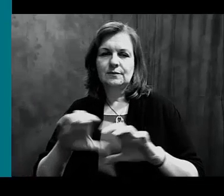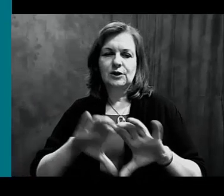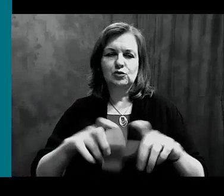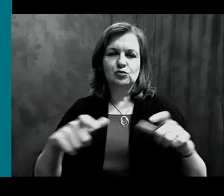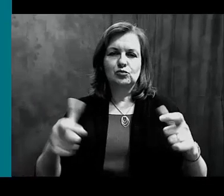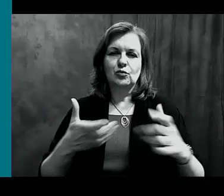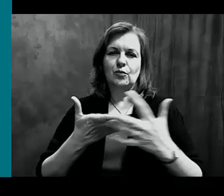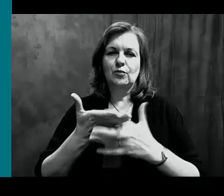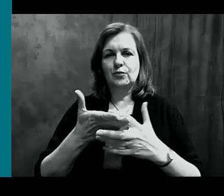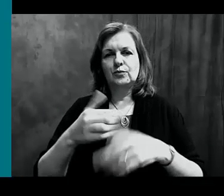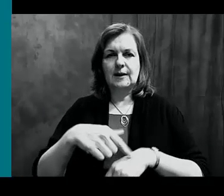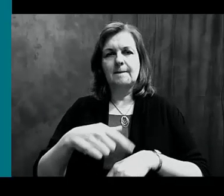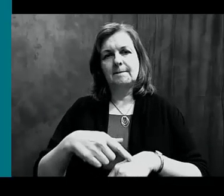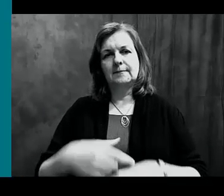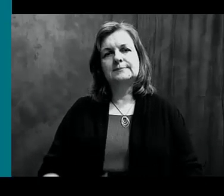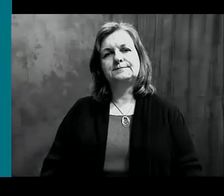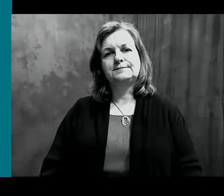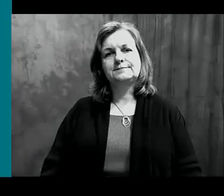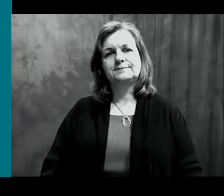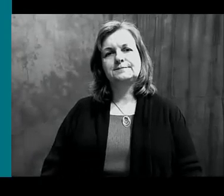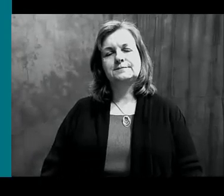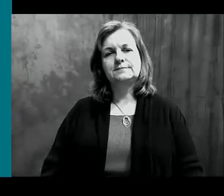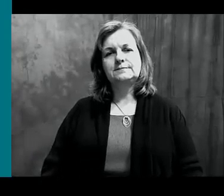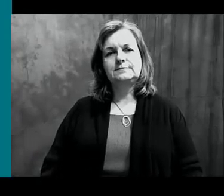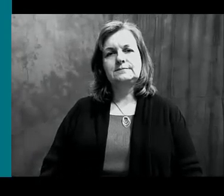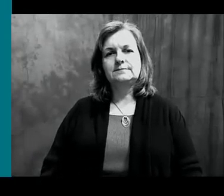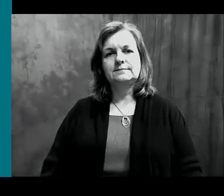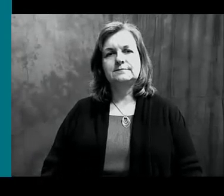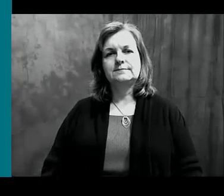like over the course of time.